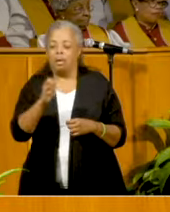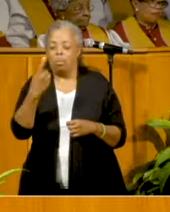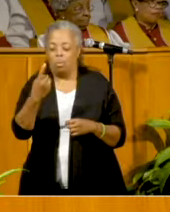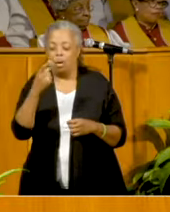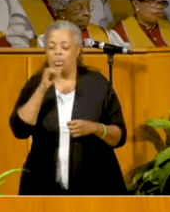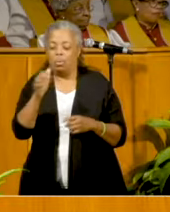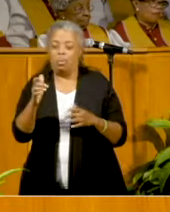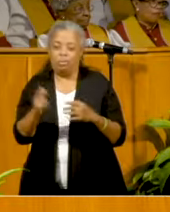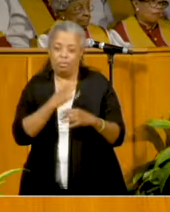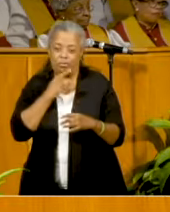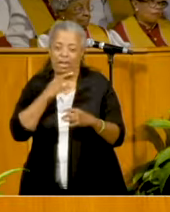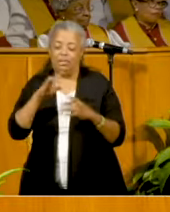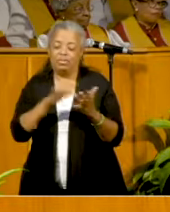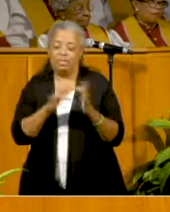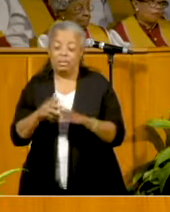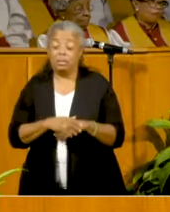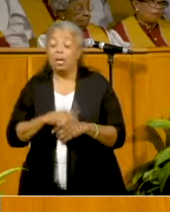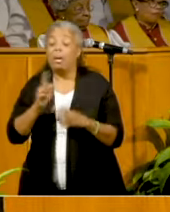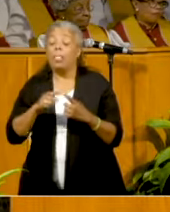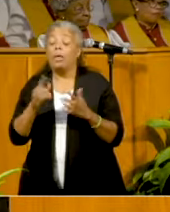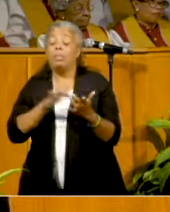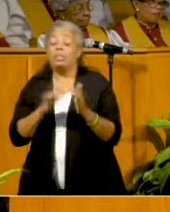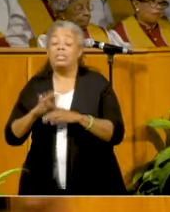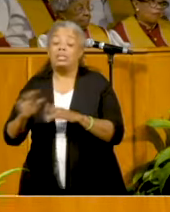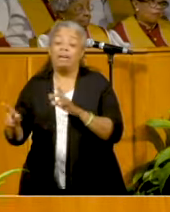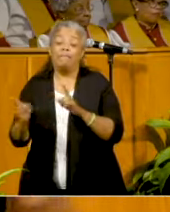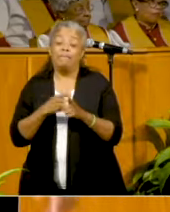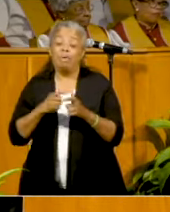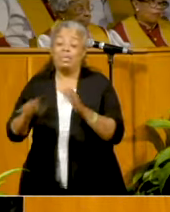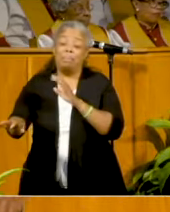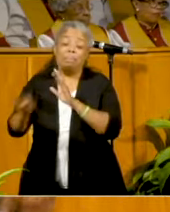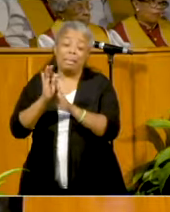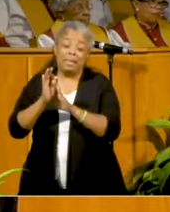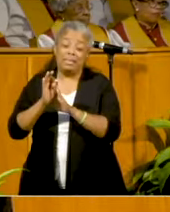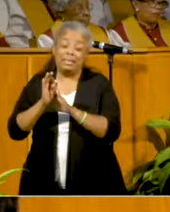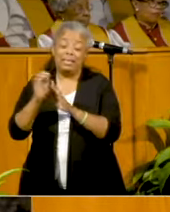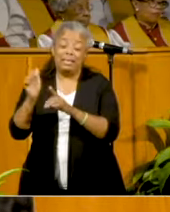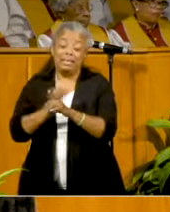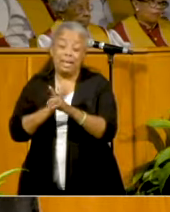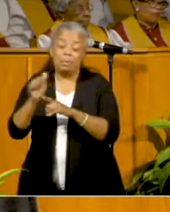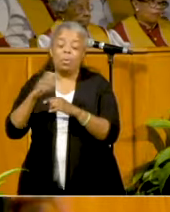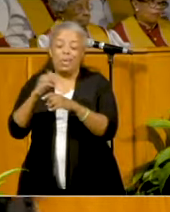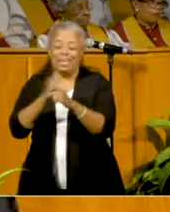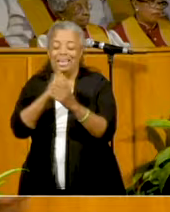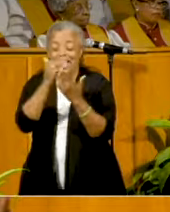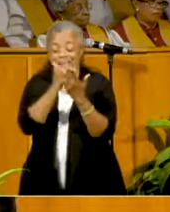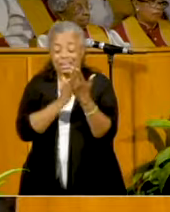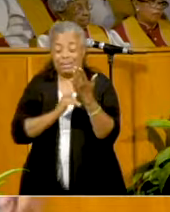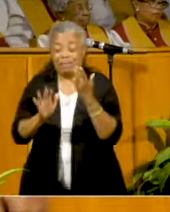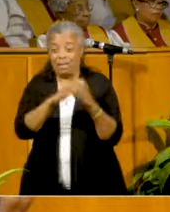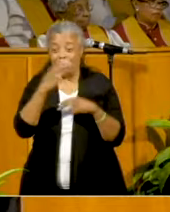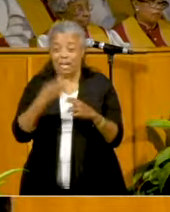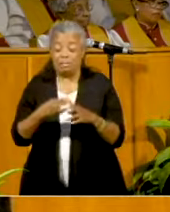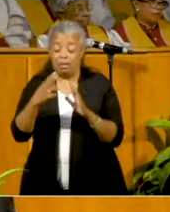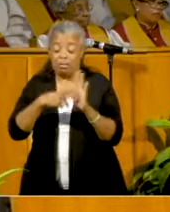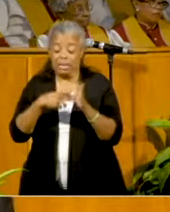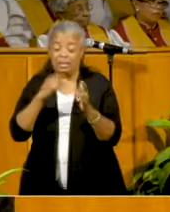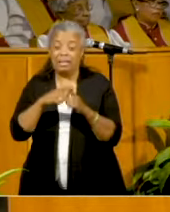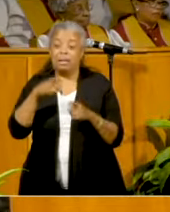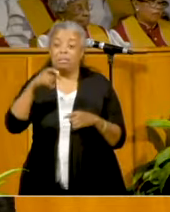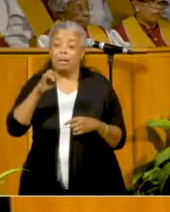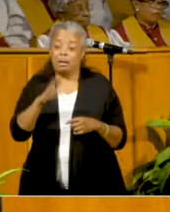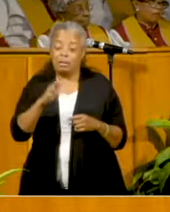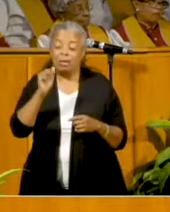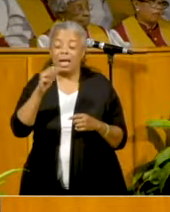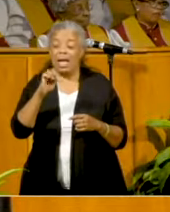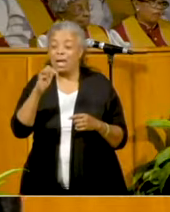betrayed Jesus. When Jesus first picks the disciples, and we get a listing of their names. It reads like this: Peter